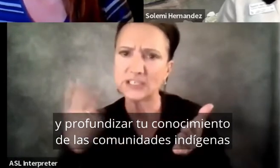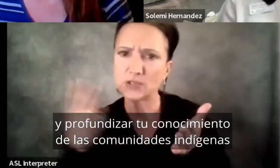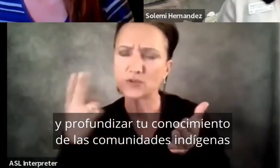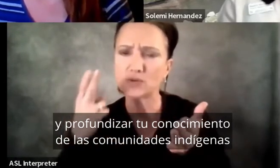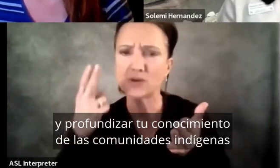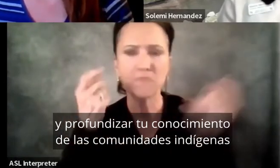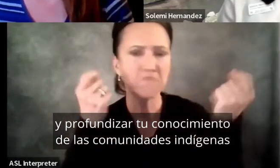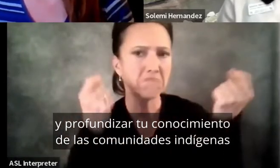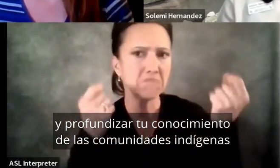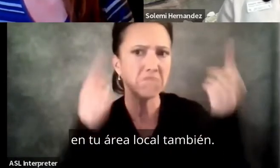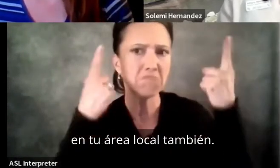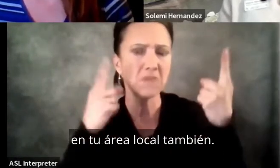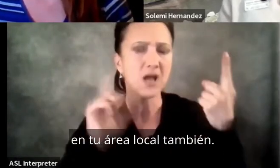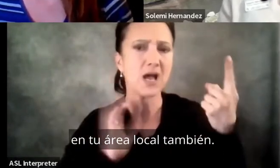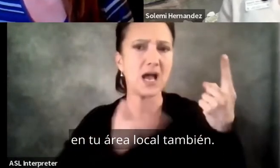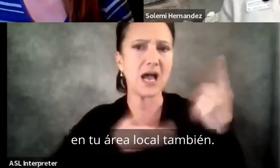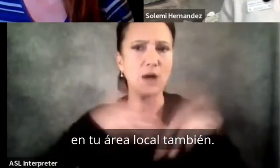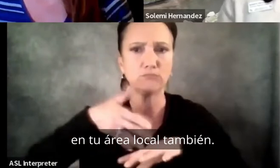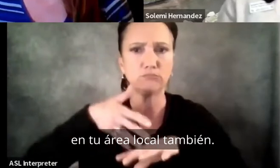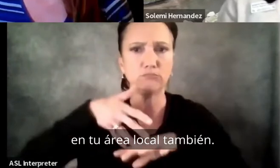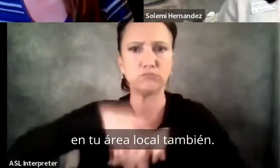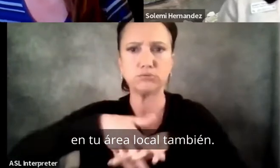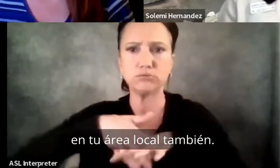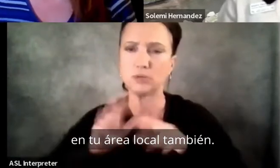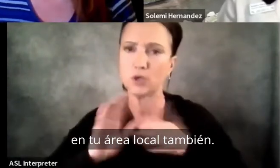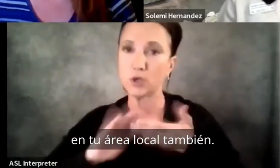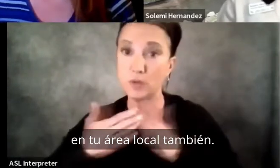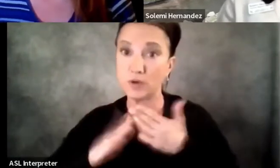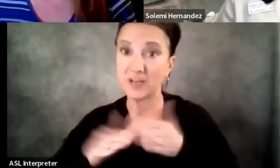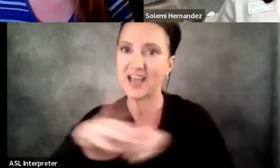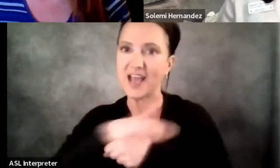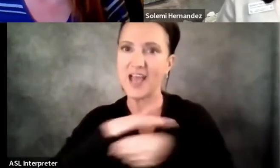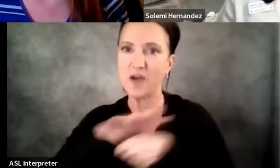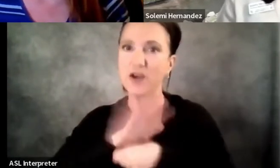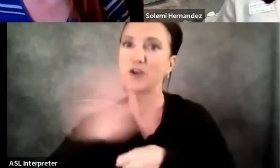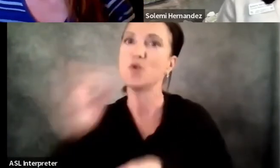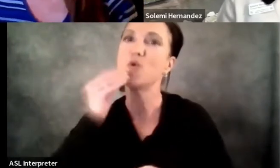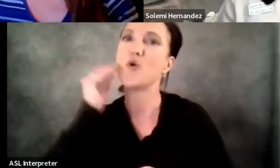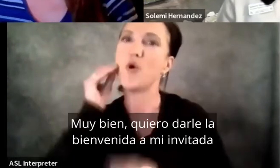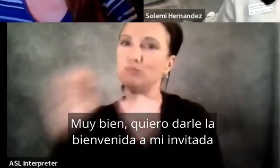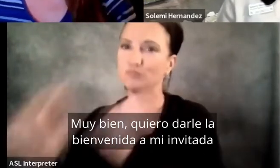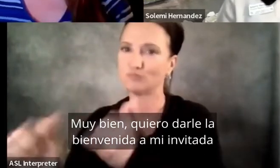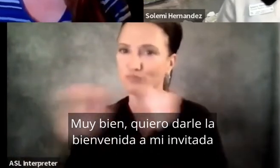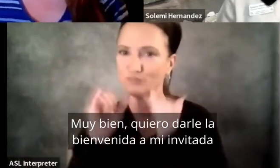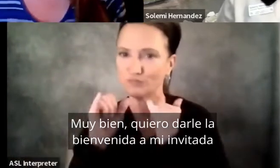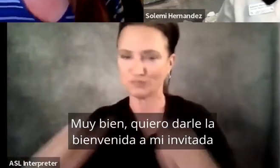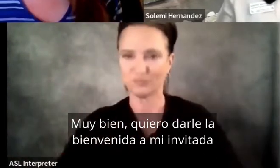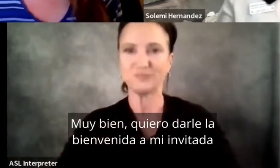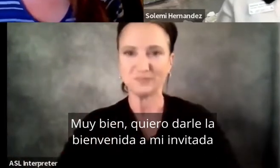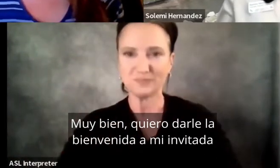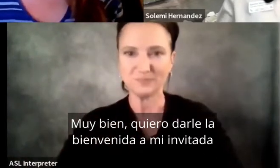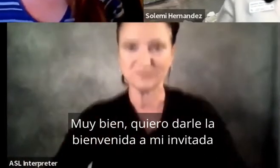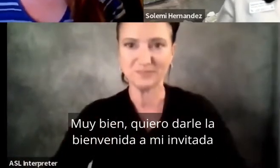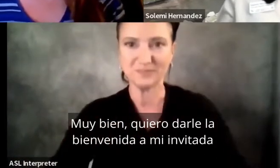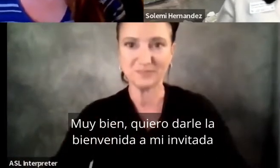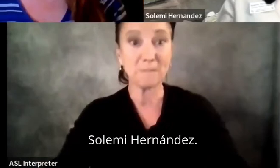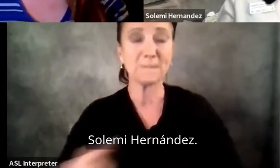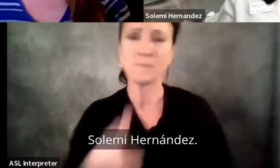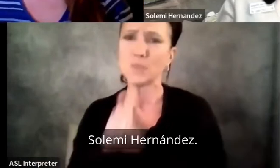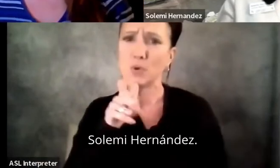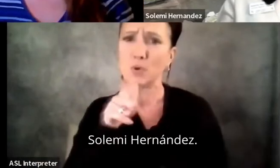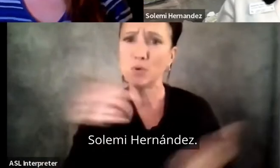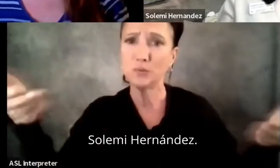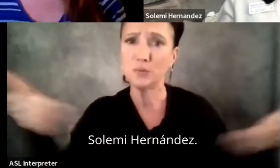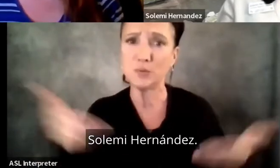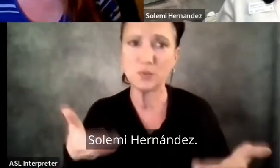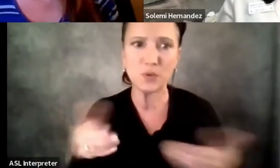of the Indigenous communities in your local area as well. All right, so I want to welcome my guest,